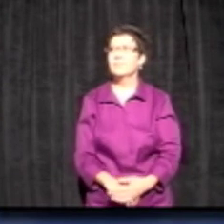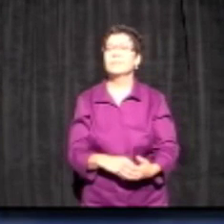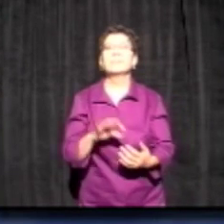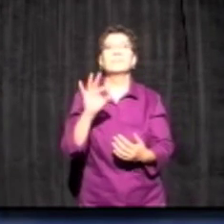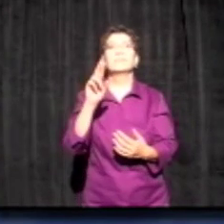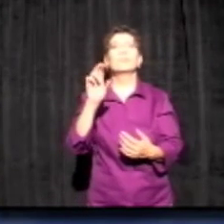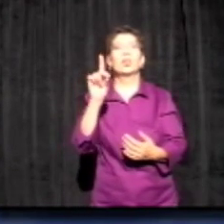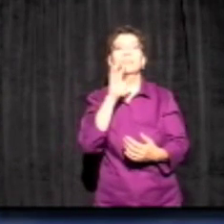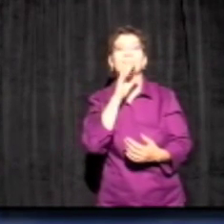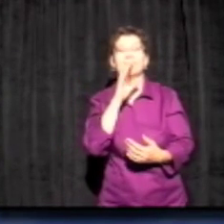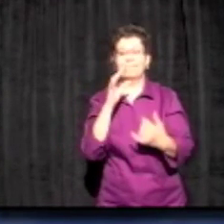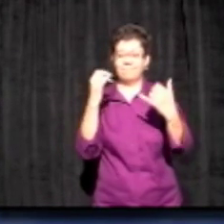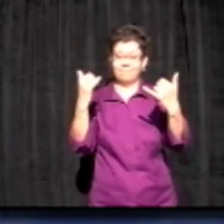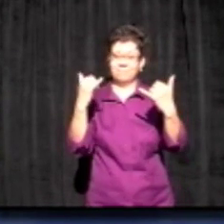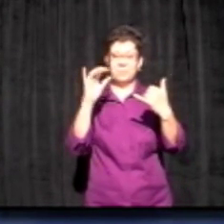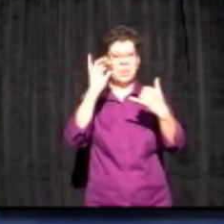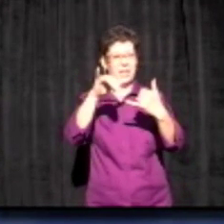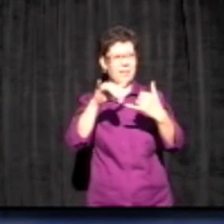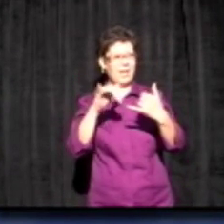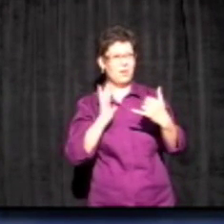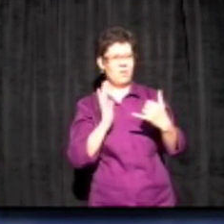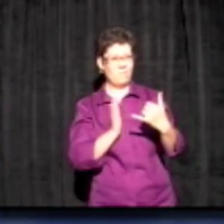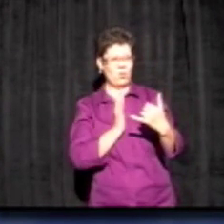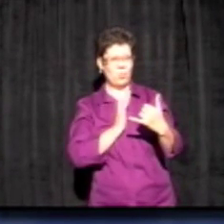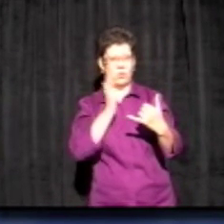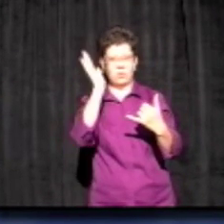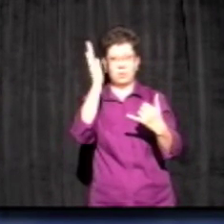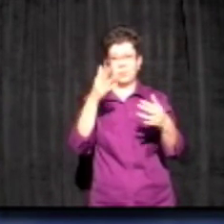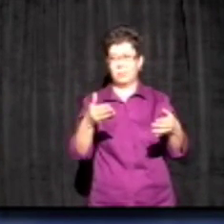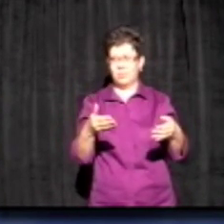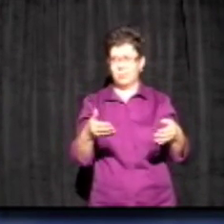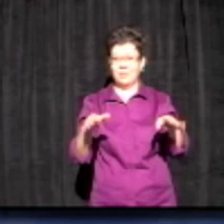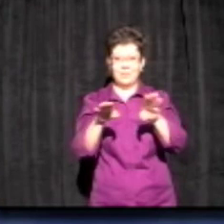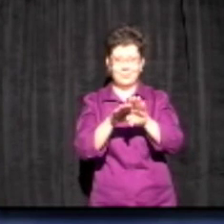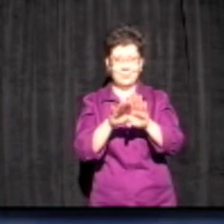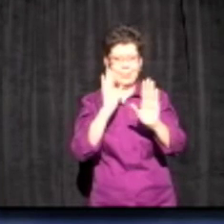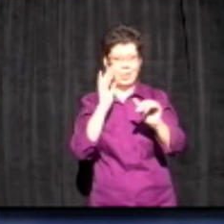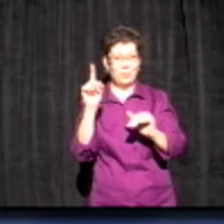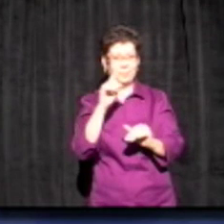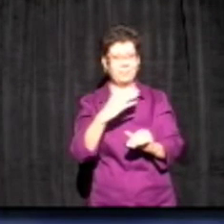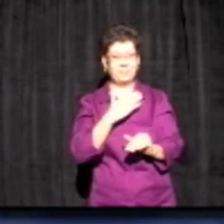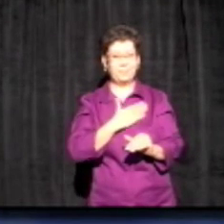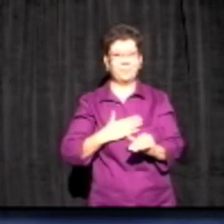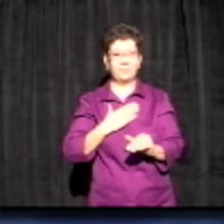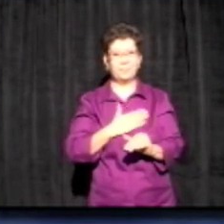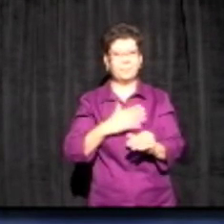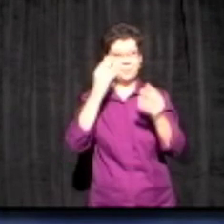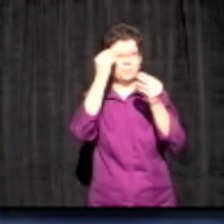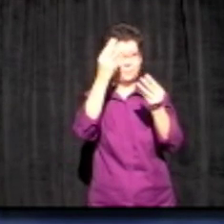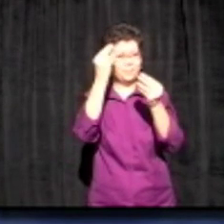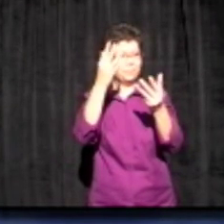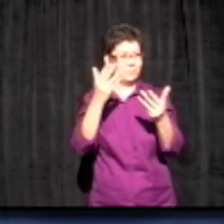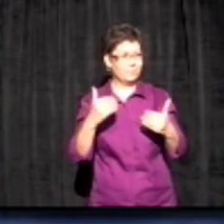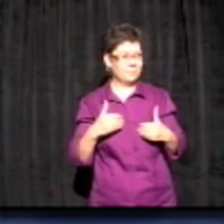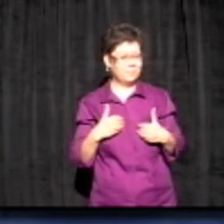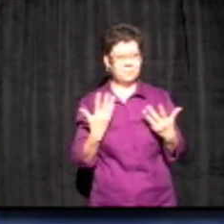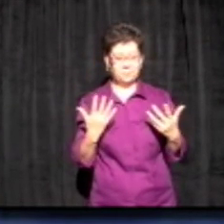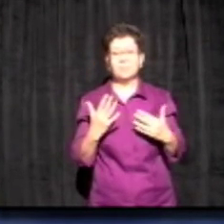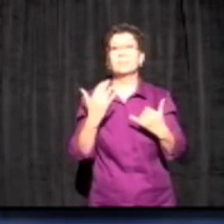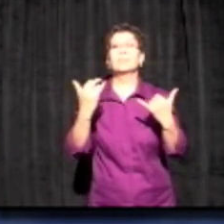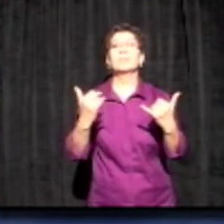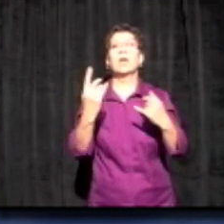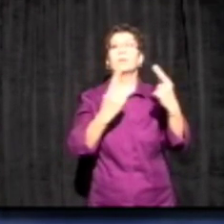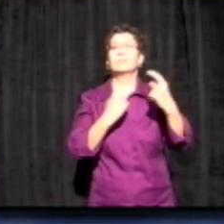That concludes our formal portion of the program. I hope you enjoyed it. I hope you found it informative. And now we will